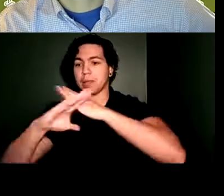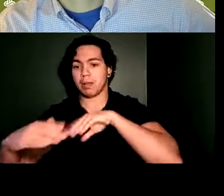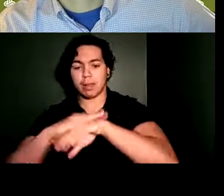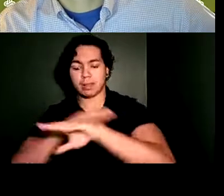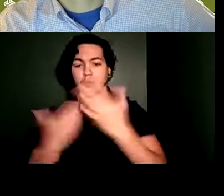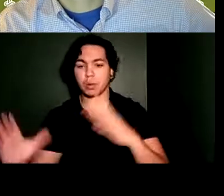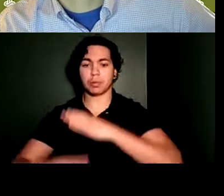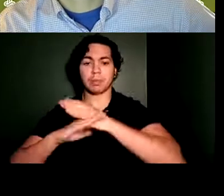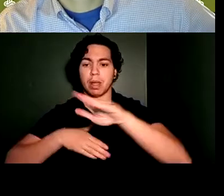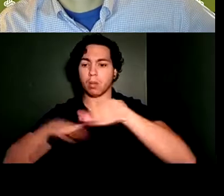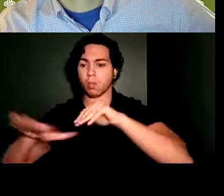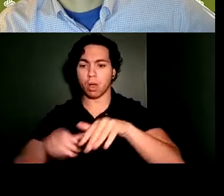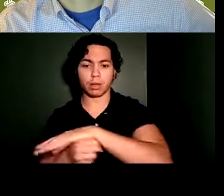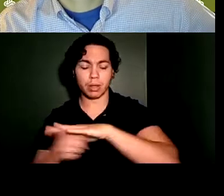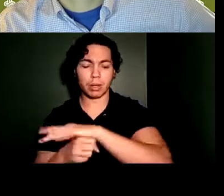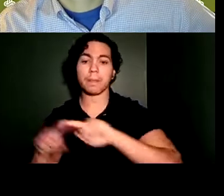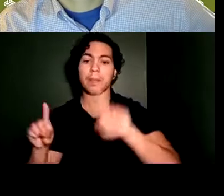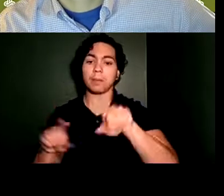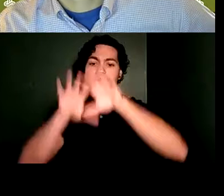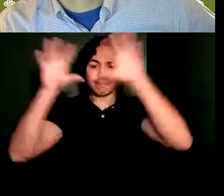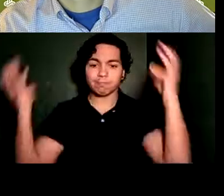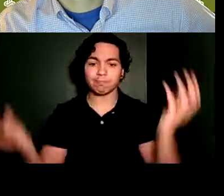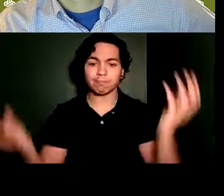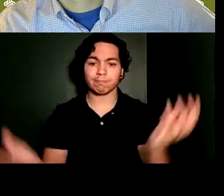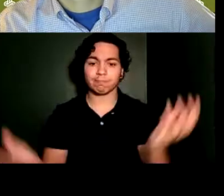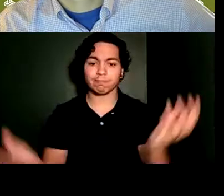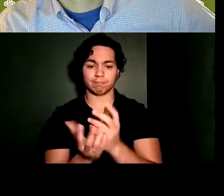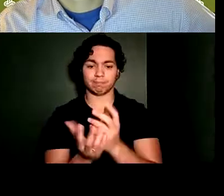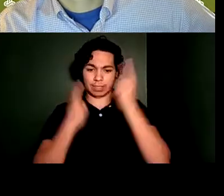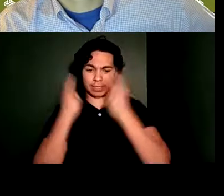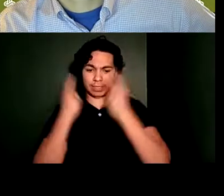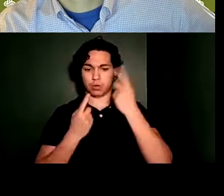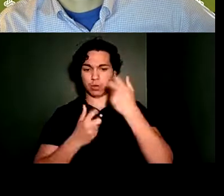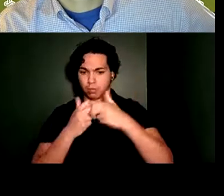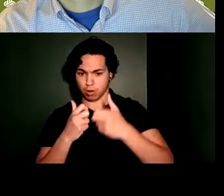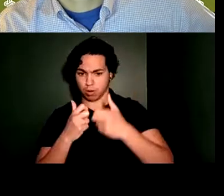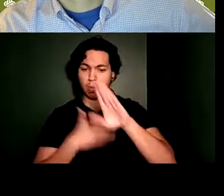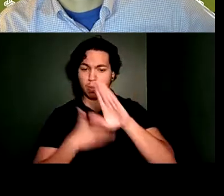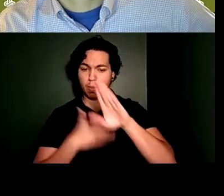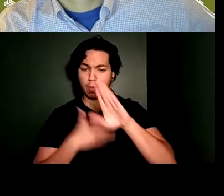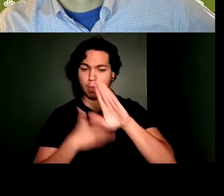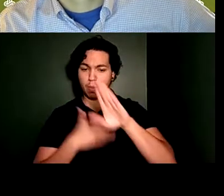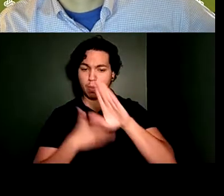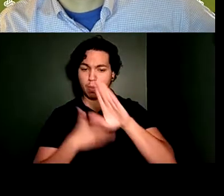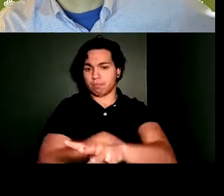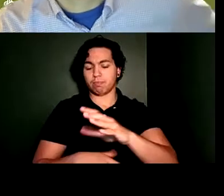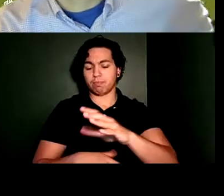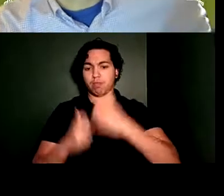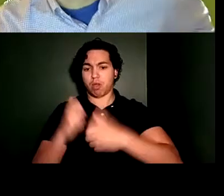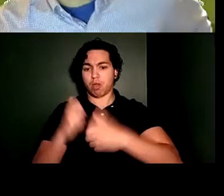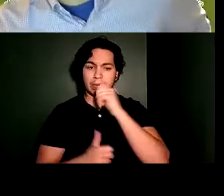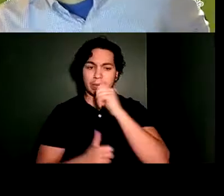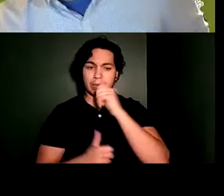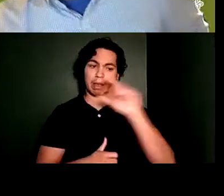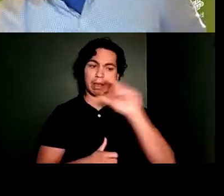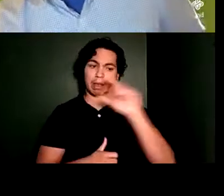we also need to manage our space in a more holistic way and look at all modes and all the different things that are on our sidewalks and streets. Great, thanks,